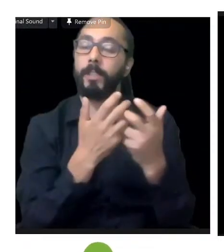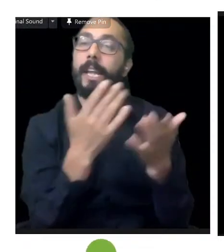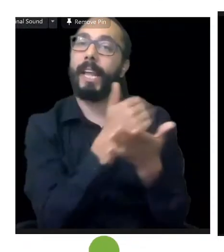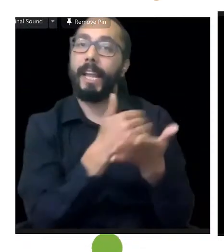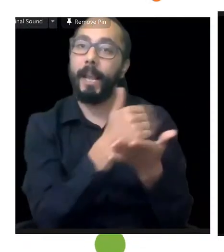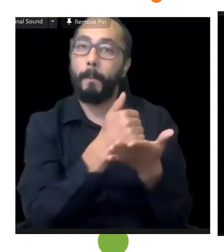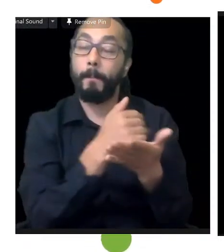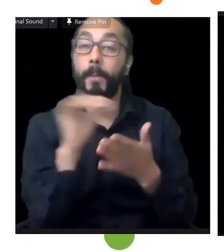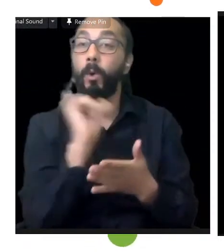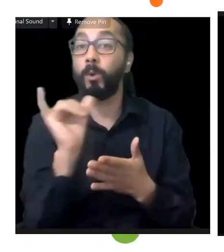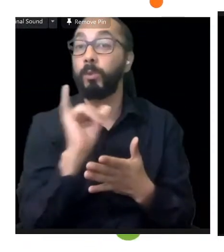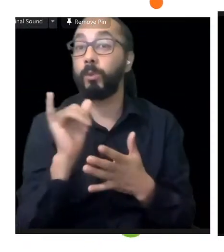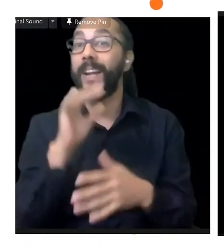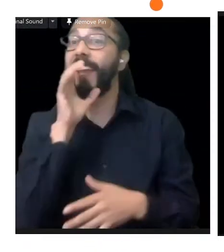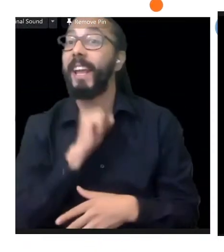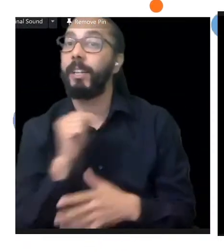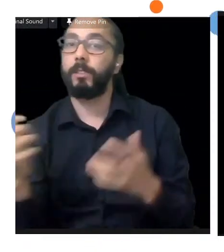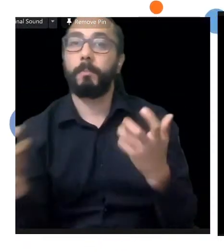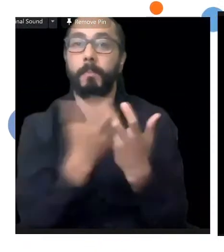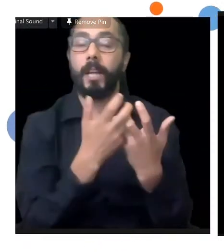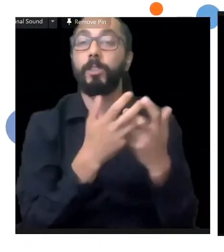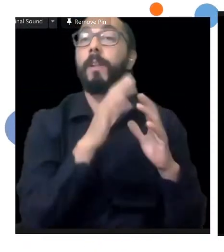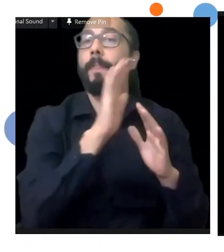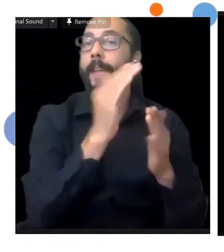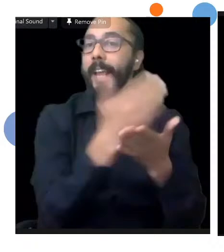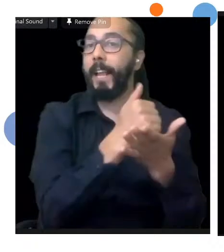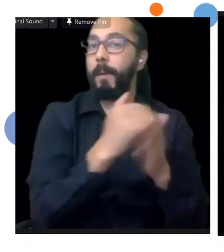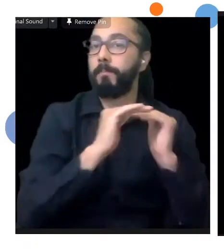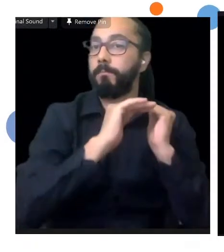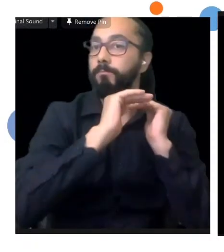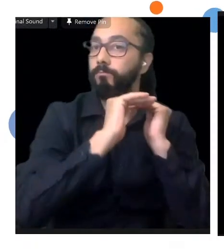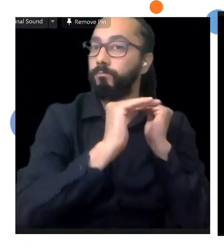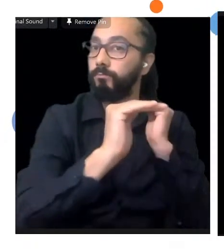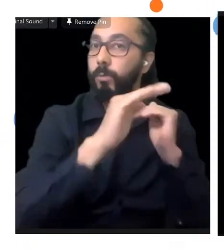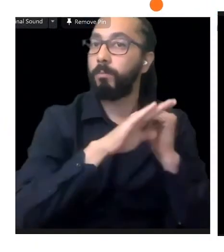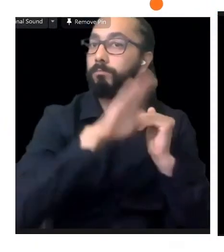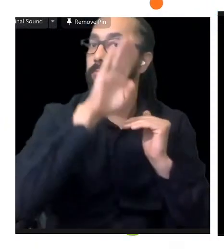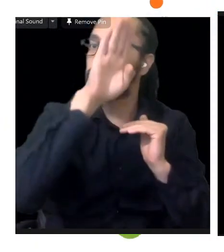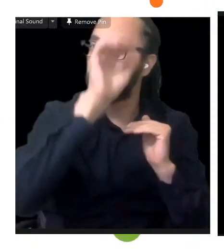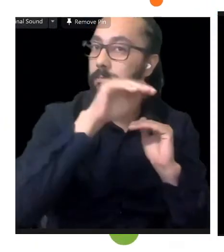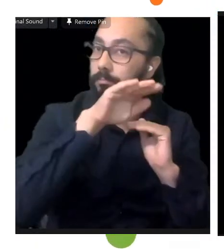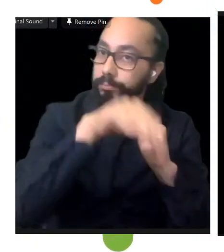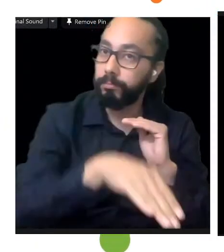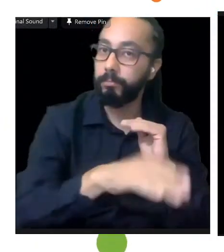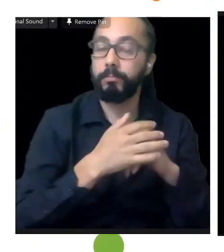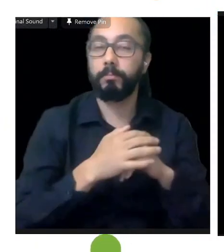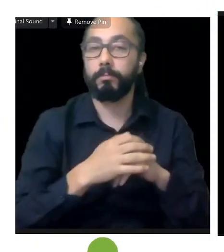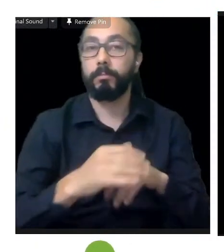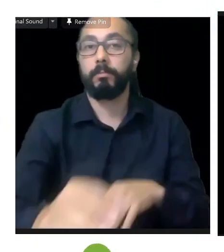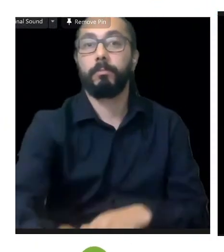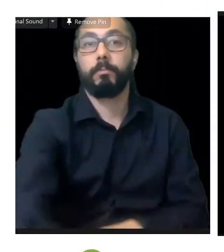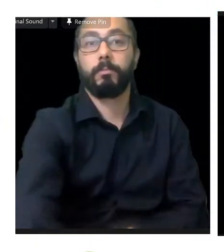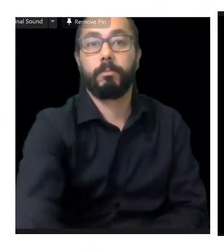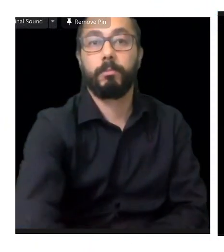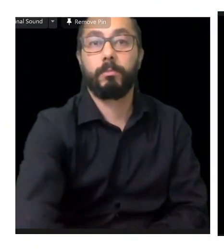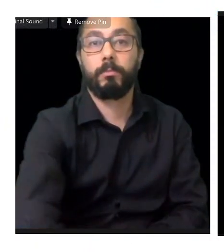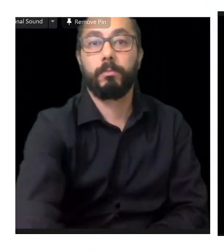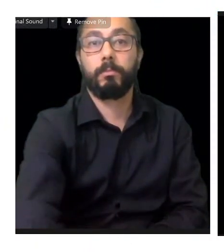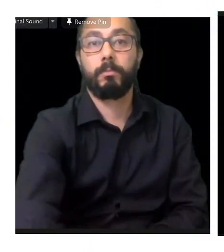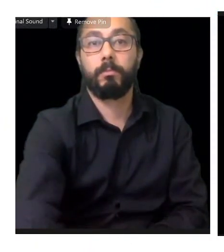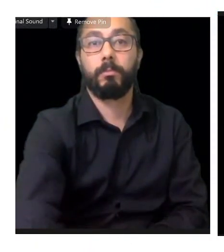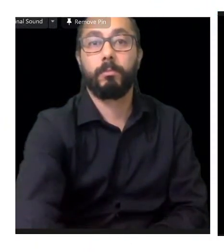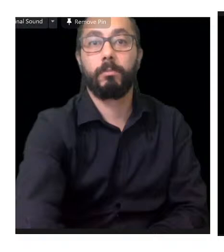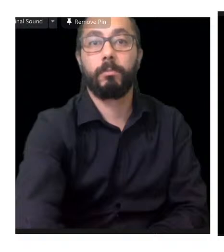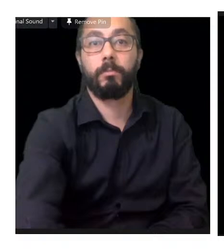income. And the key takeaway here is that if you happen to be an arts and culture goer over the age